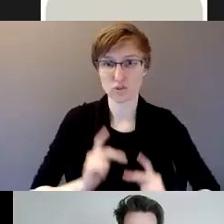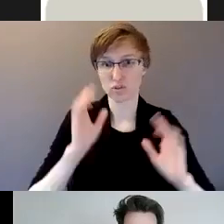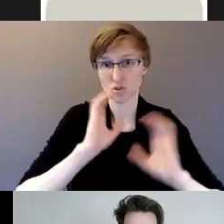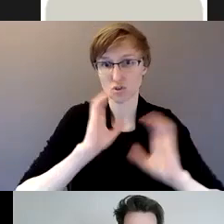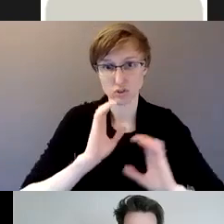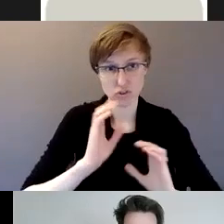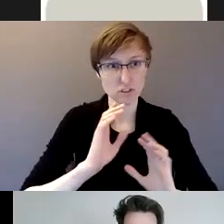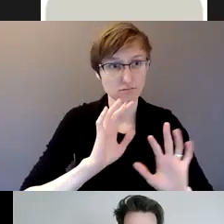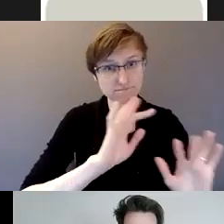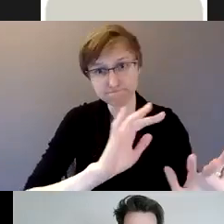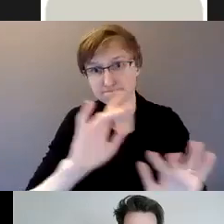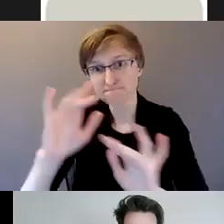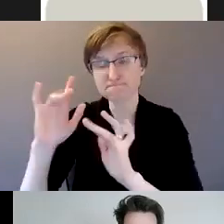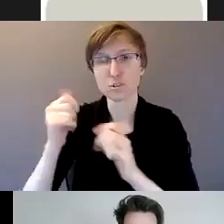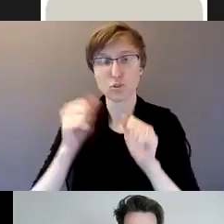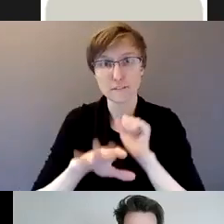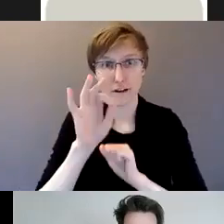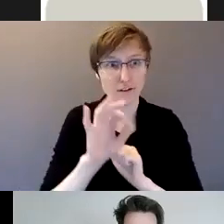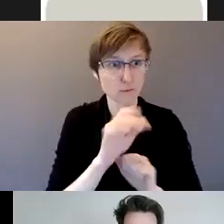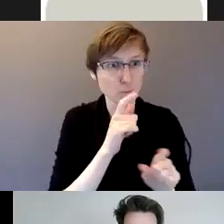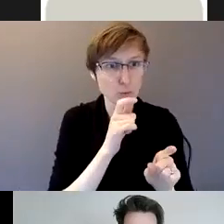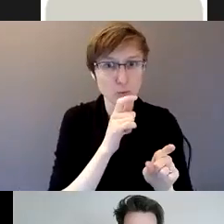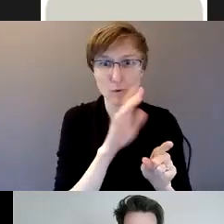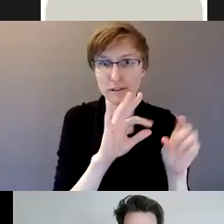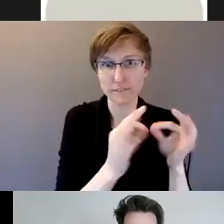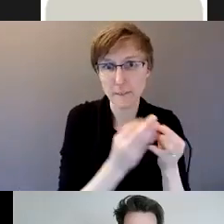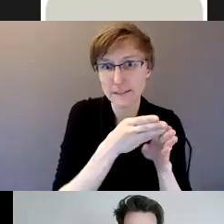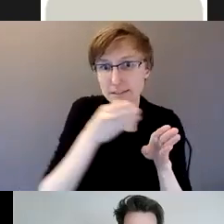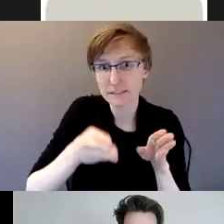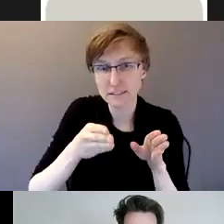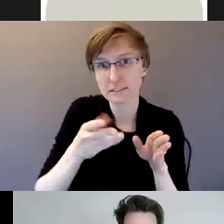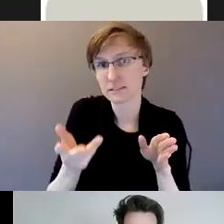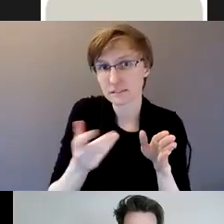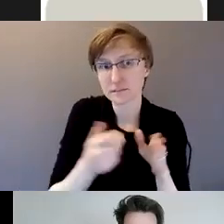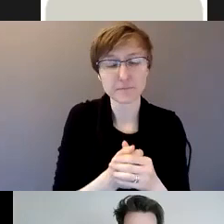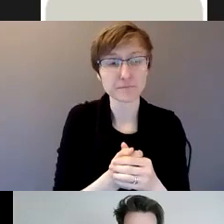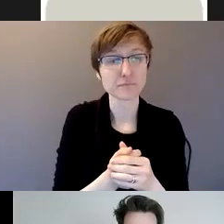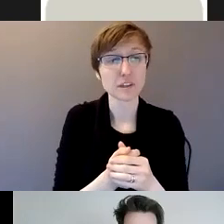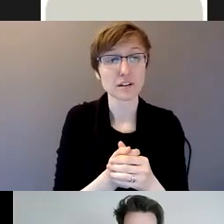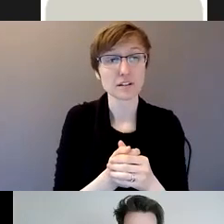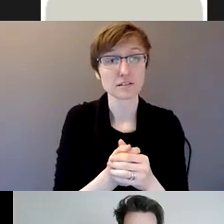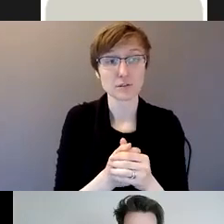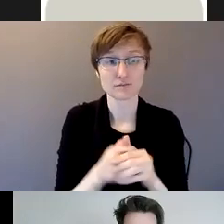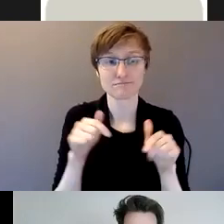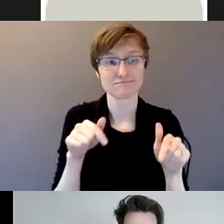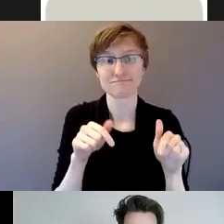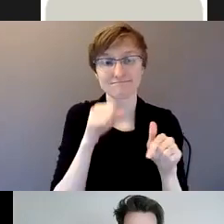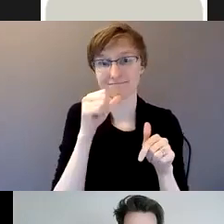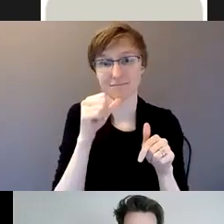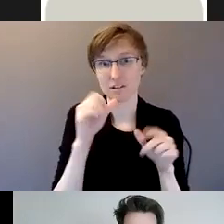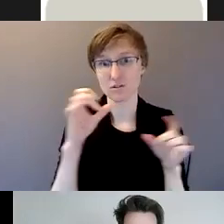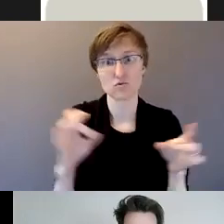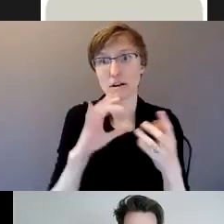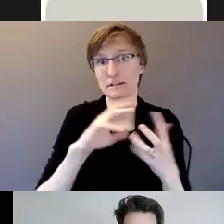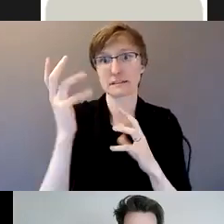do. There are several tasks that we complete as investigators. So we aren't crisis intervention. We don't have the authority to, remove